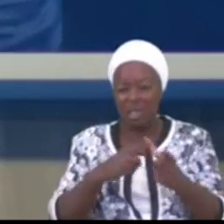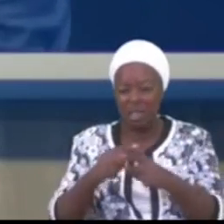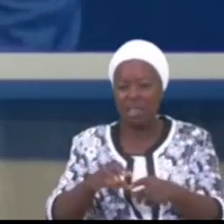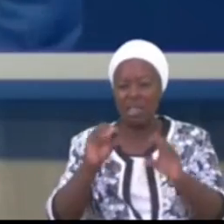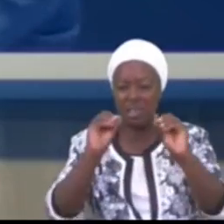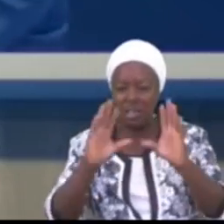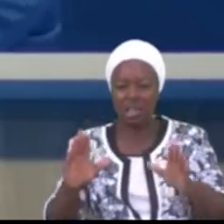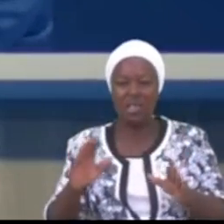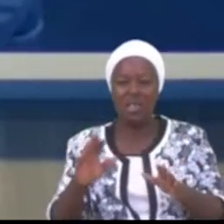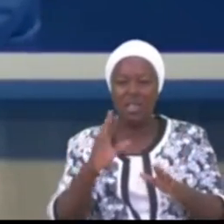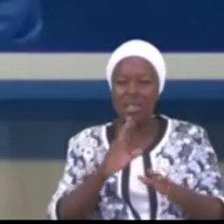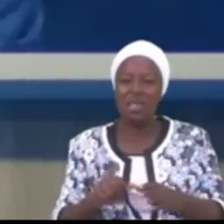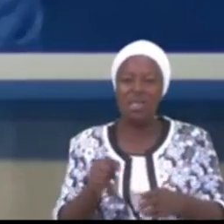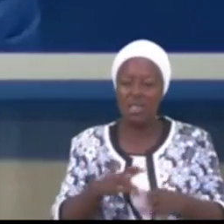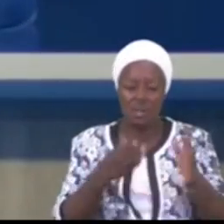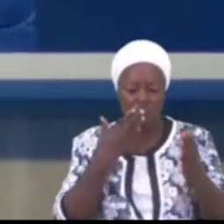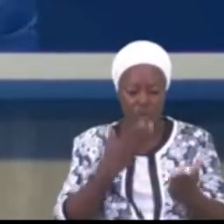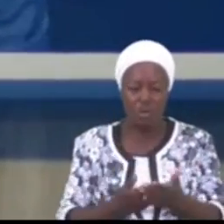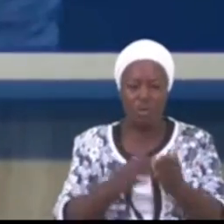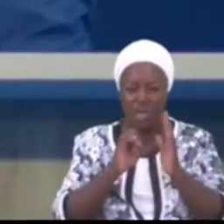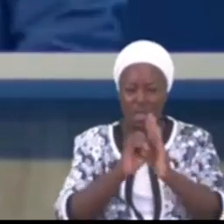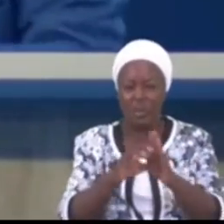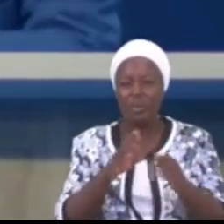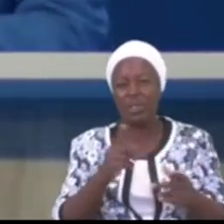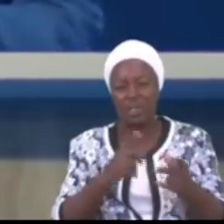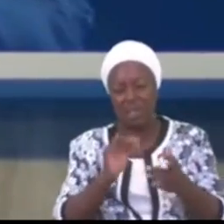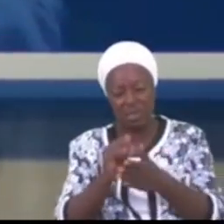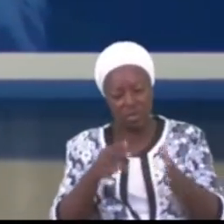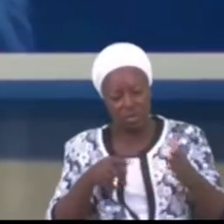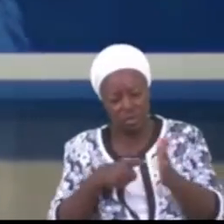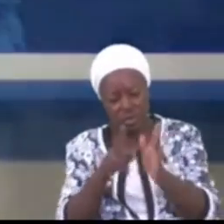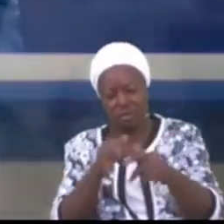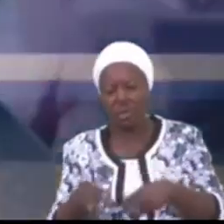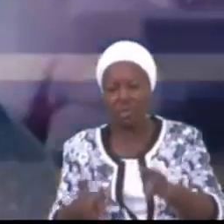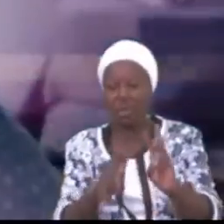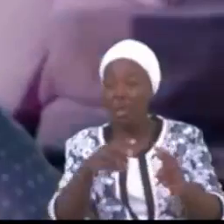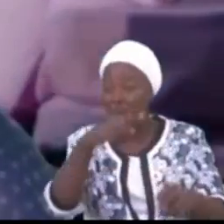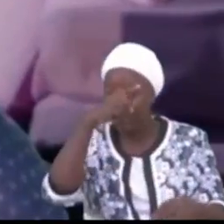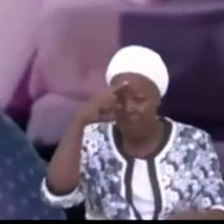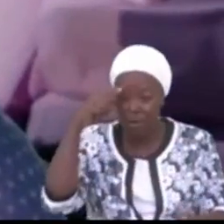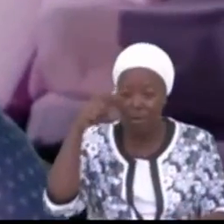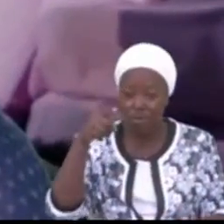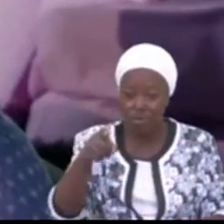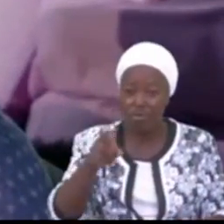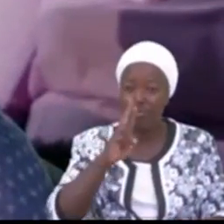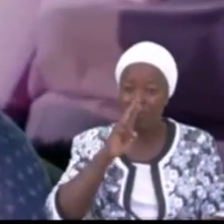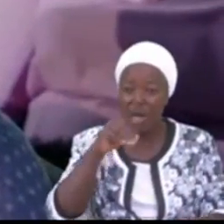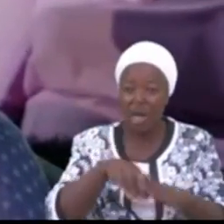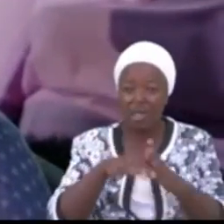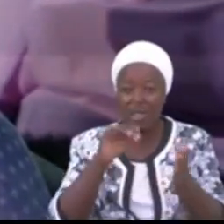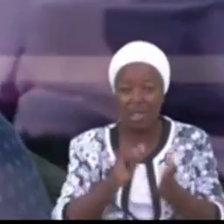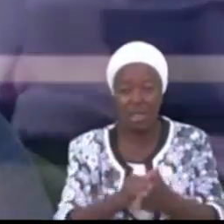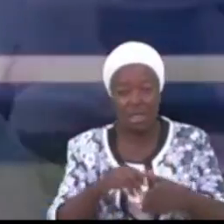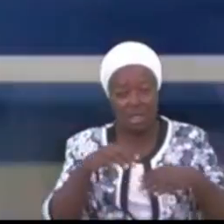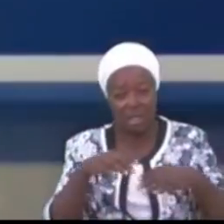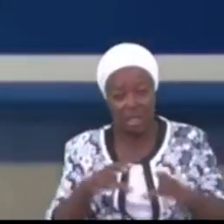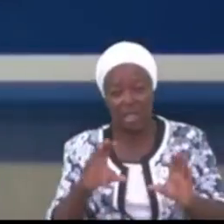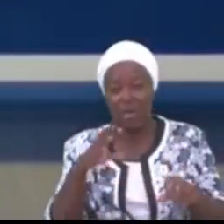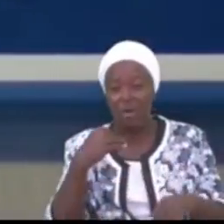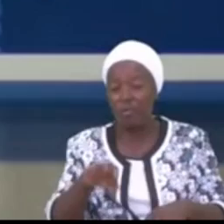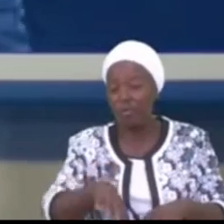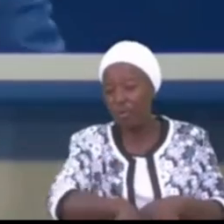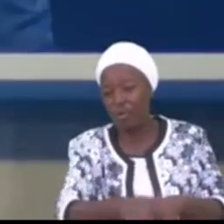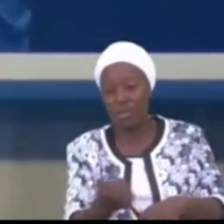a coach that is showing you the way because you are in that class of other